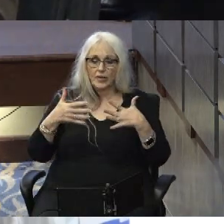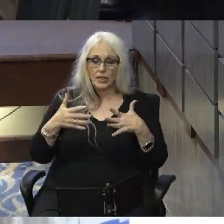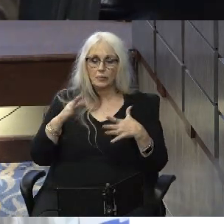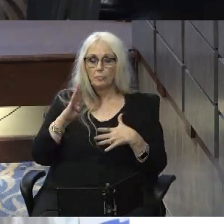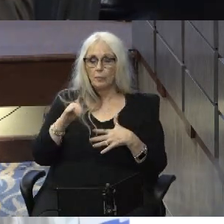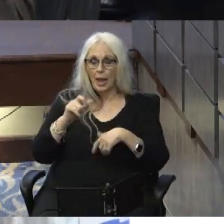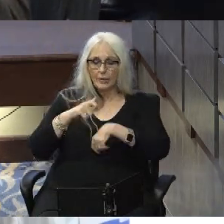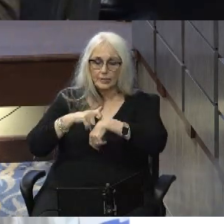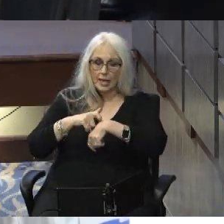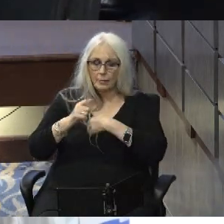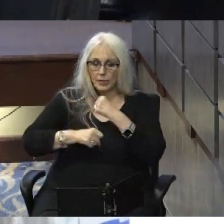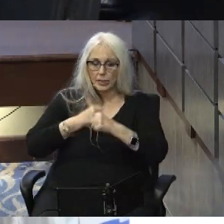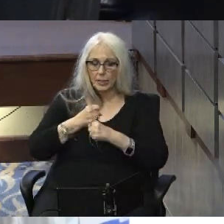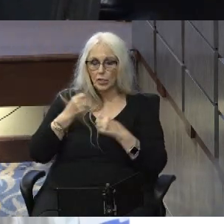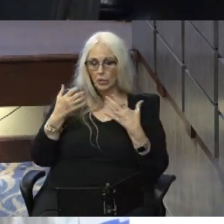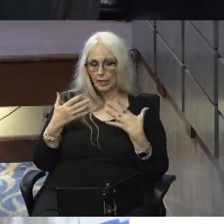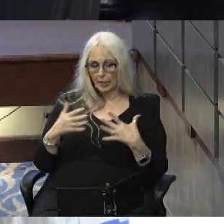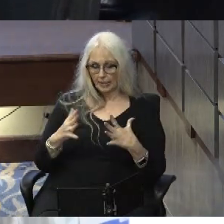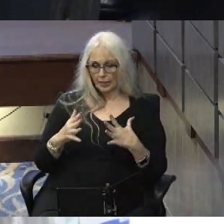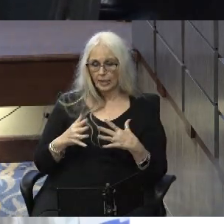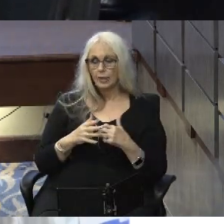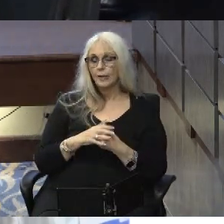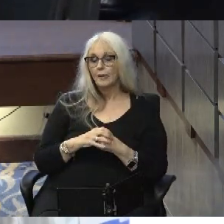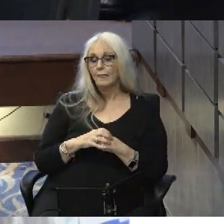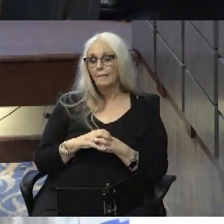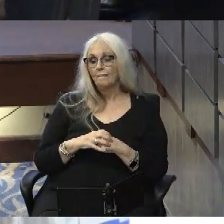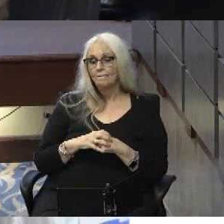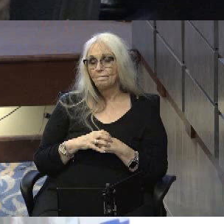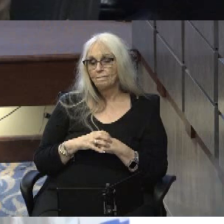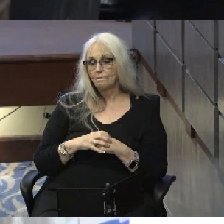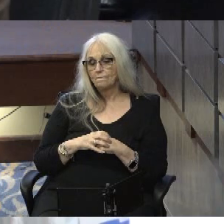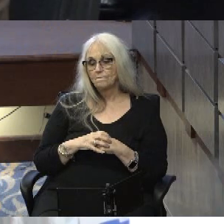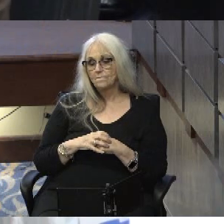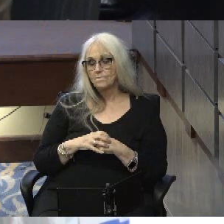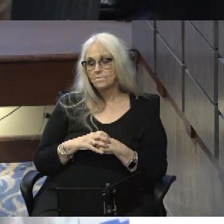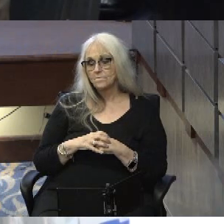same timeline as the venue site. All